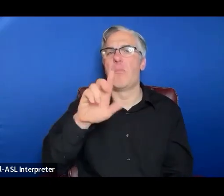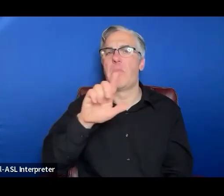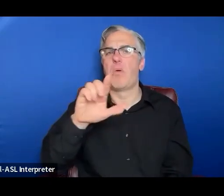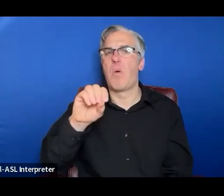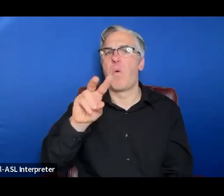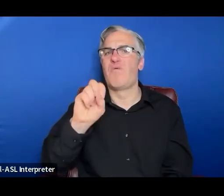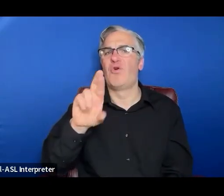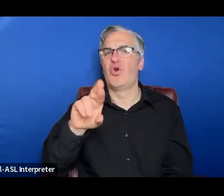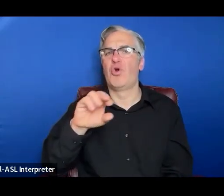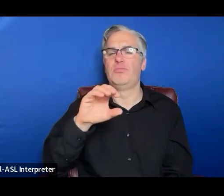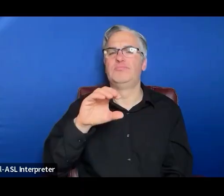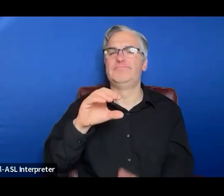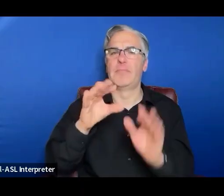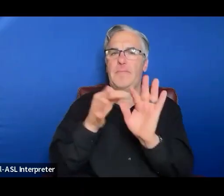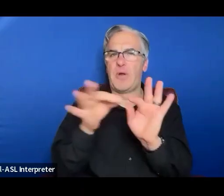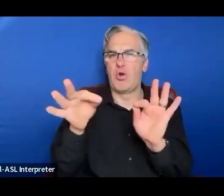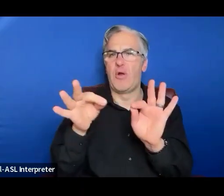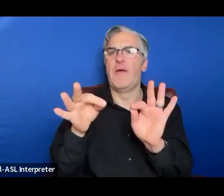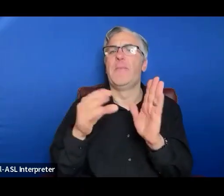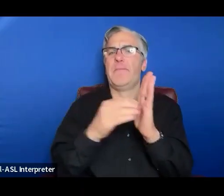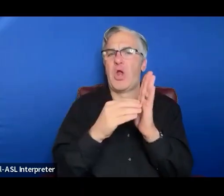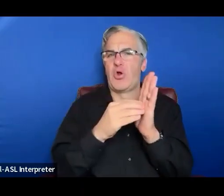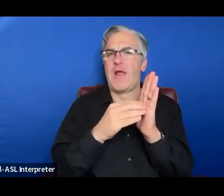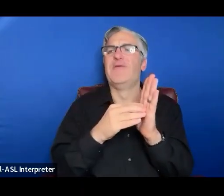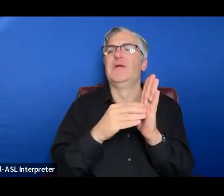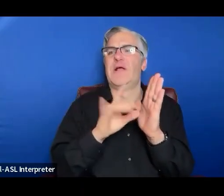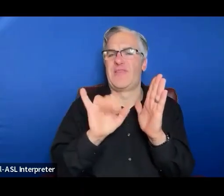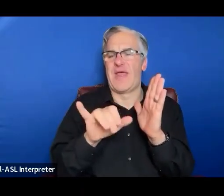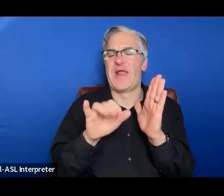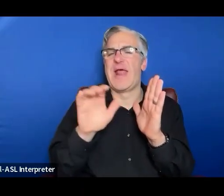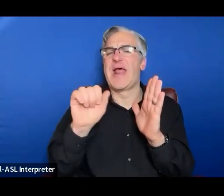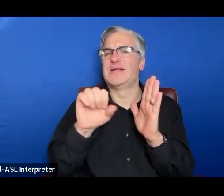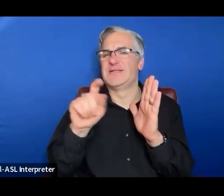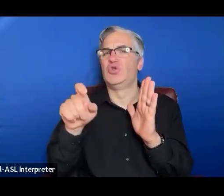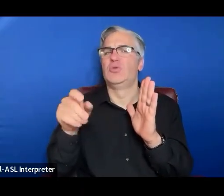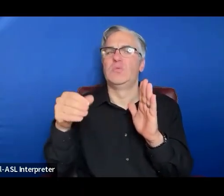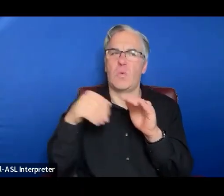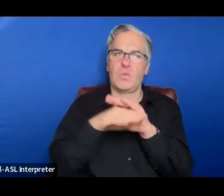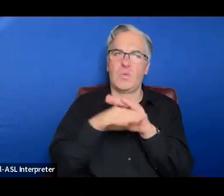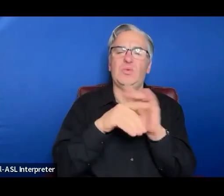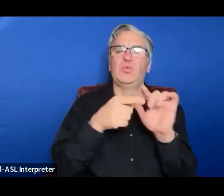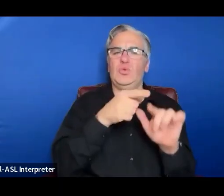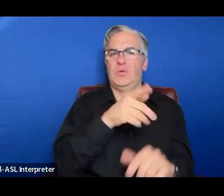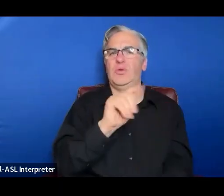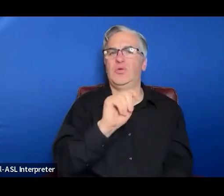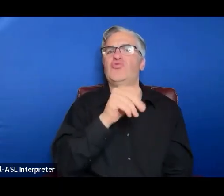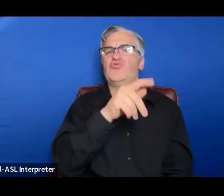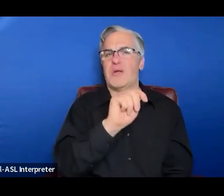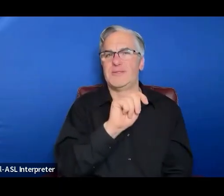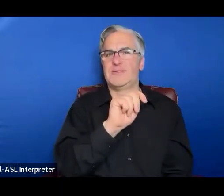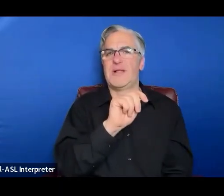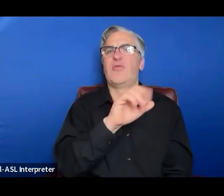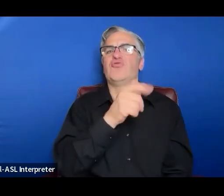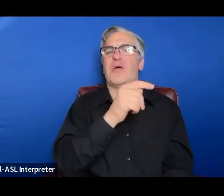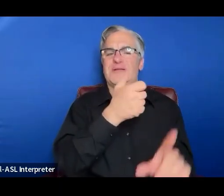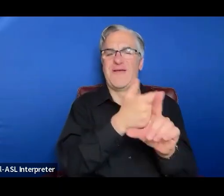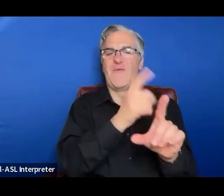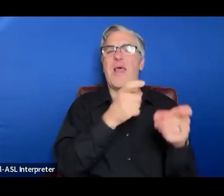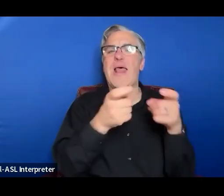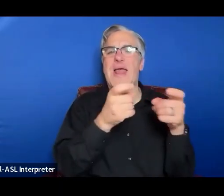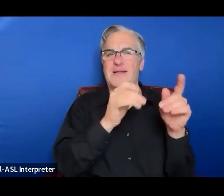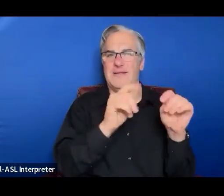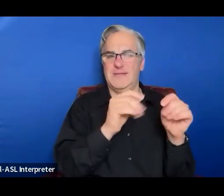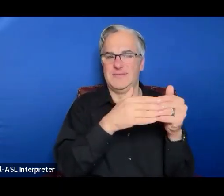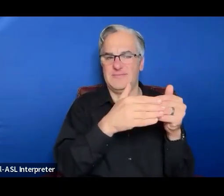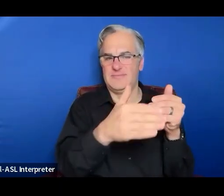The assets should go into the trust, pour into the trust, and the trust handle it. So the instructions of the trust would be followed,